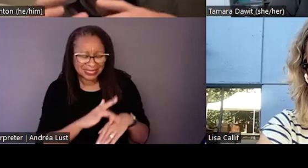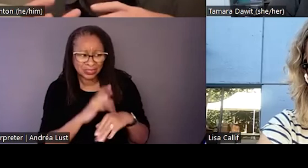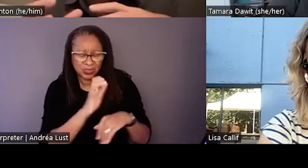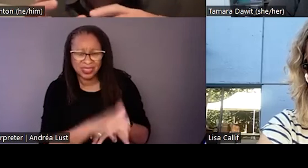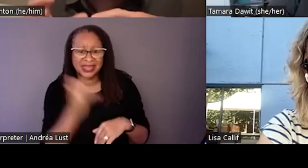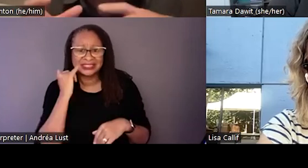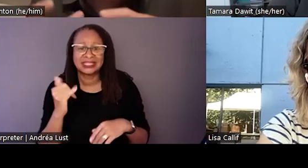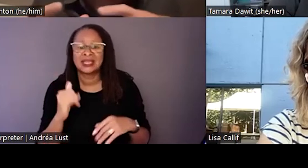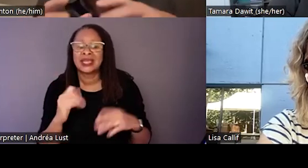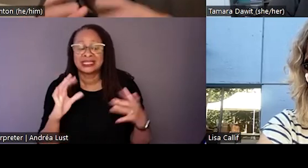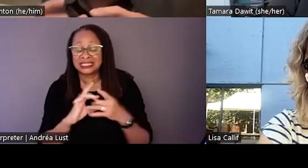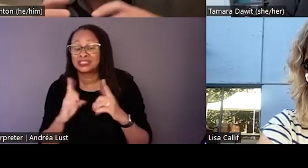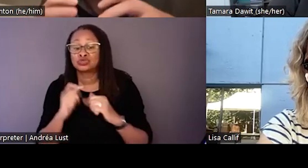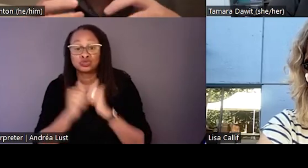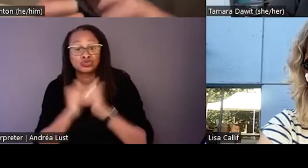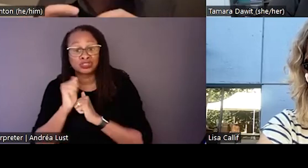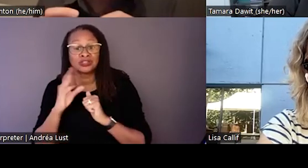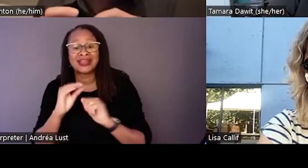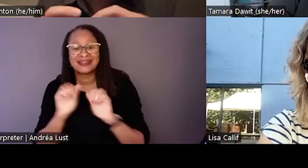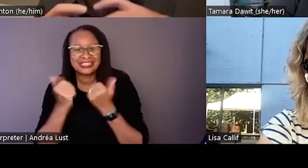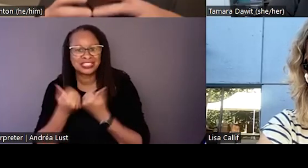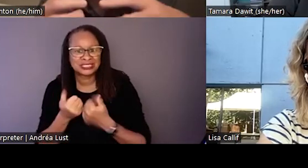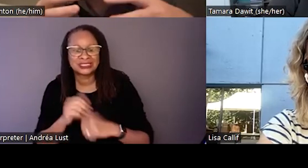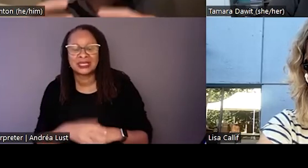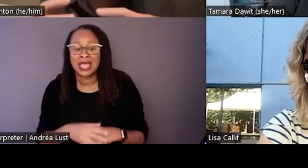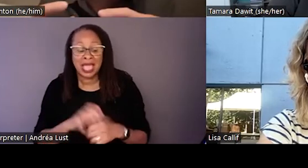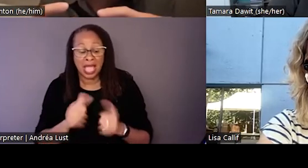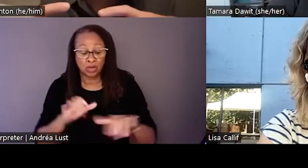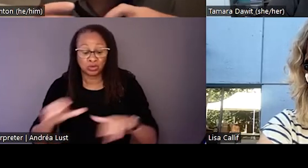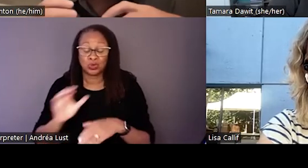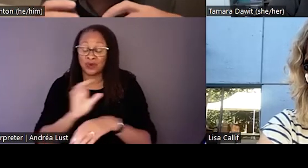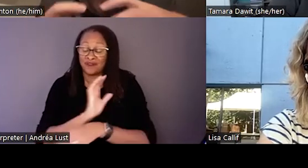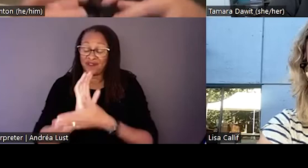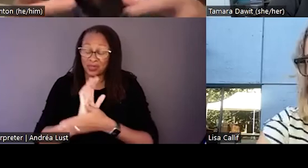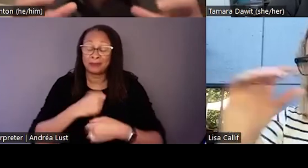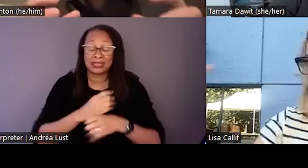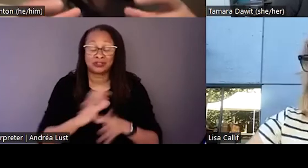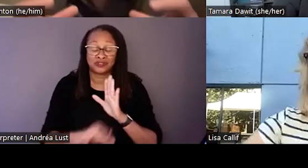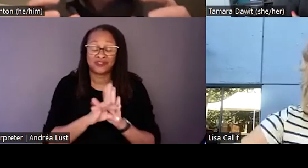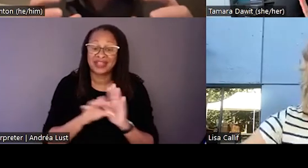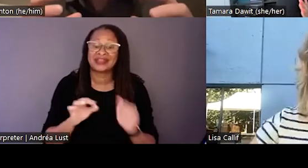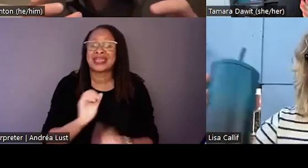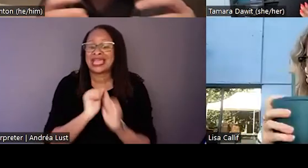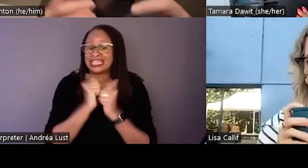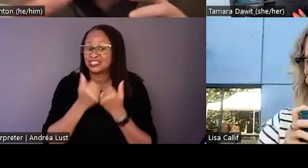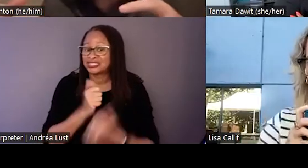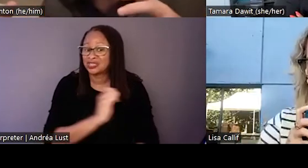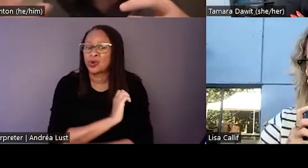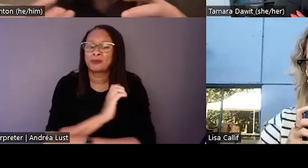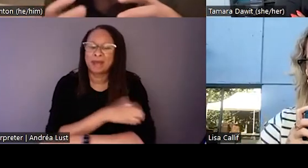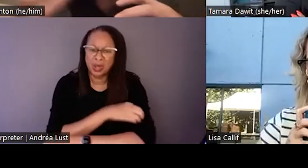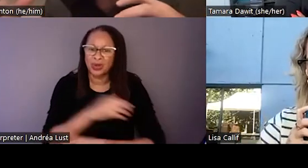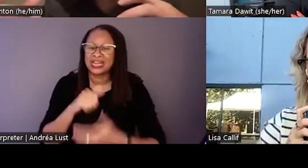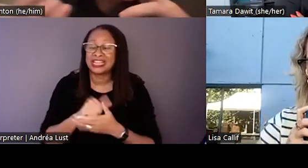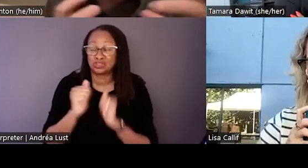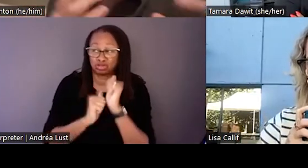So how do filmmakers find agency in these structures that are structuring the culture, even and